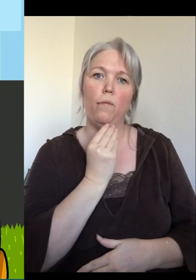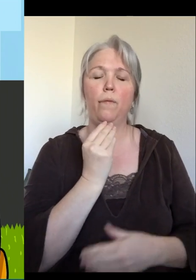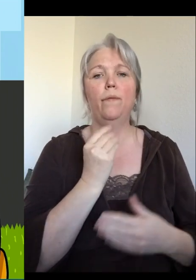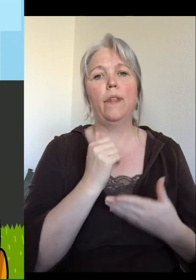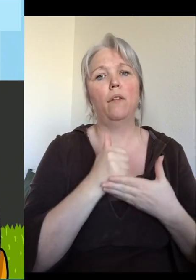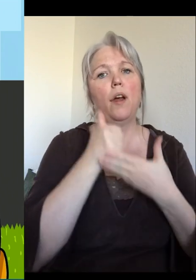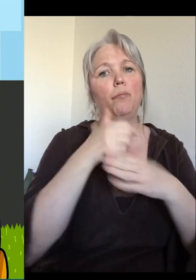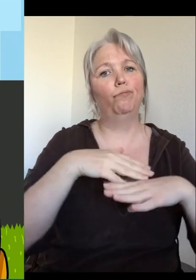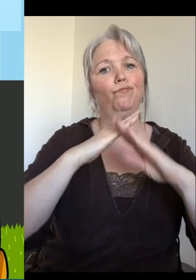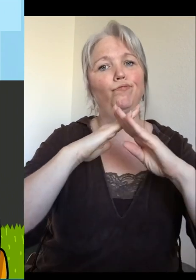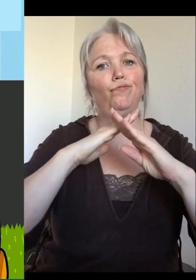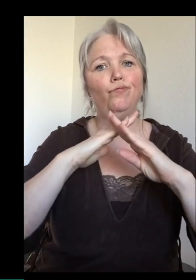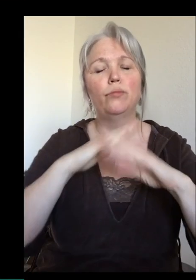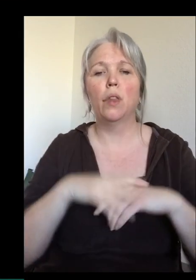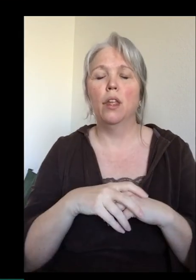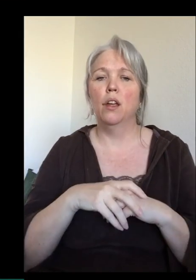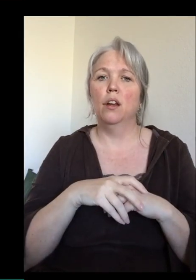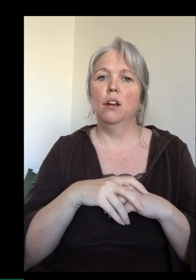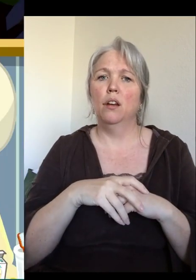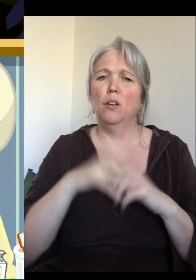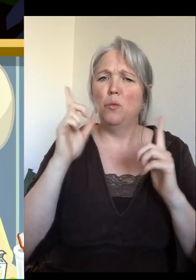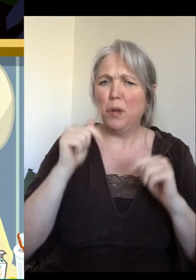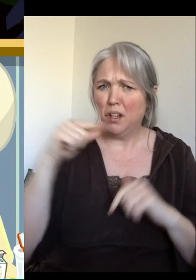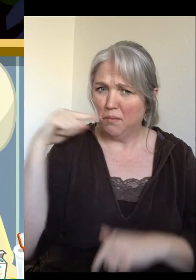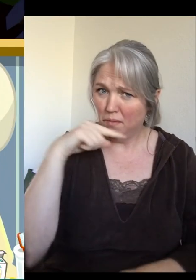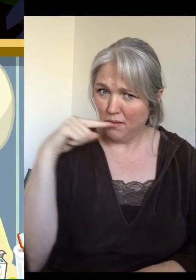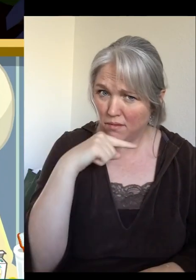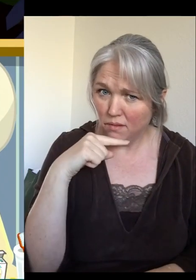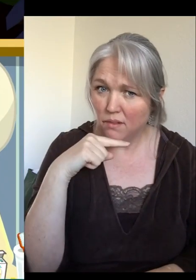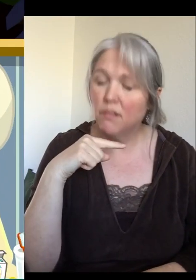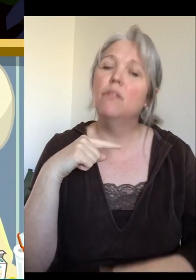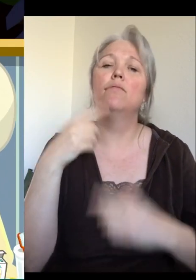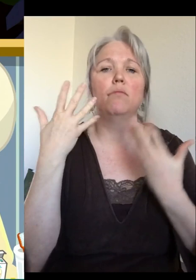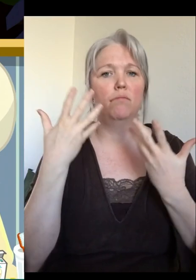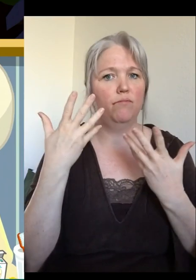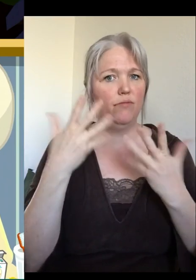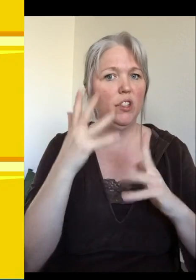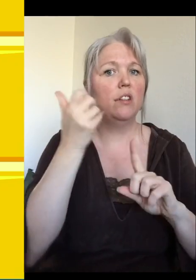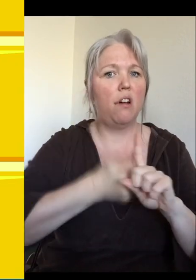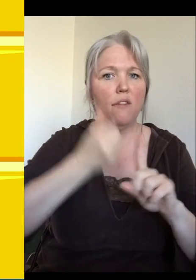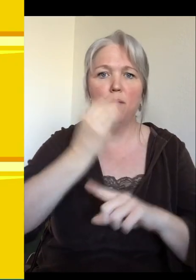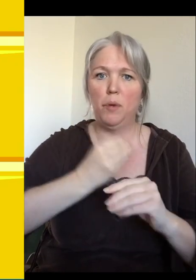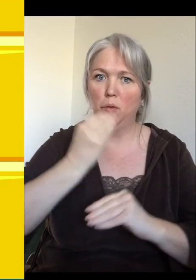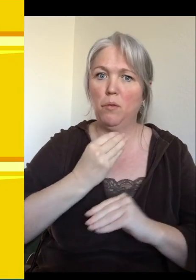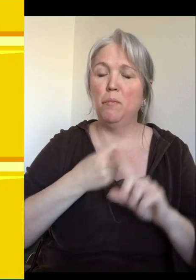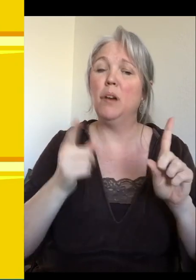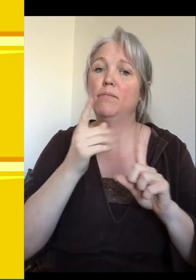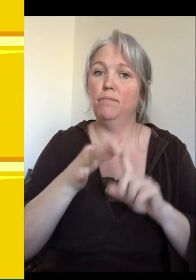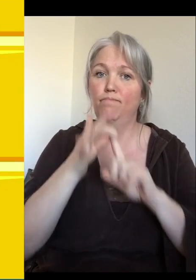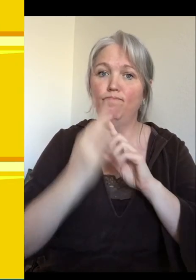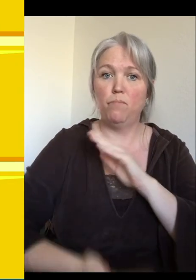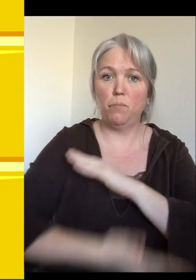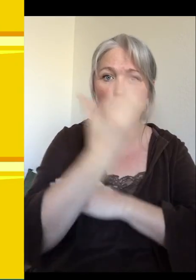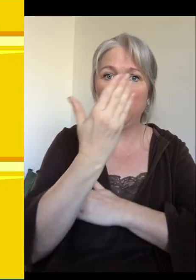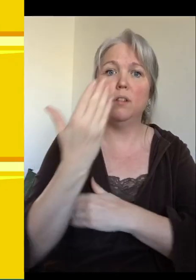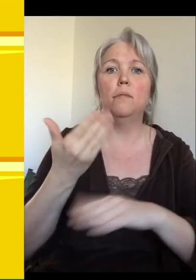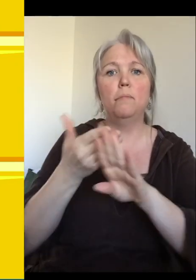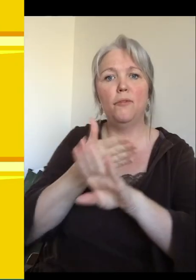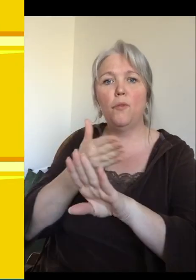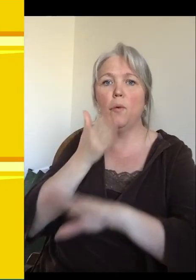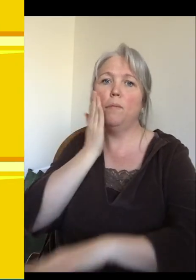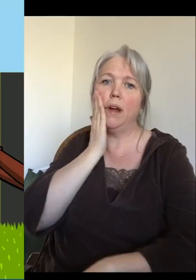After every meal is ideal, but in the morning, and before bed, for sure. Be gentle and use a soft, bristle brush.